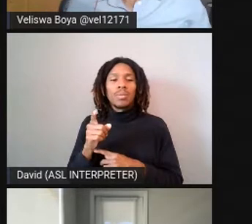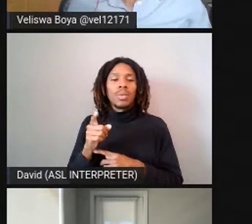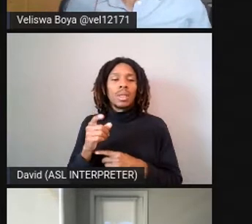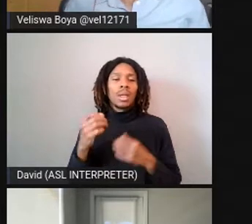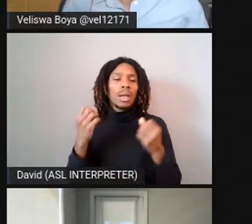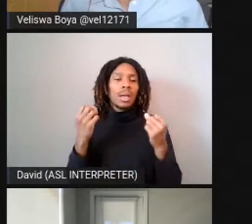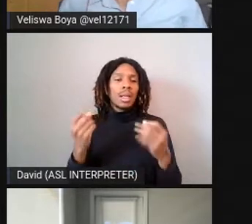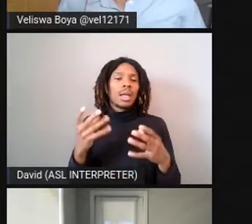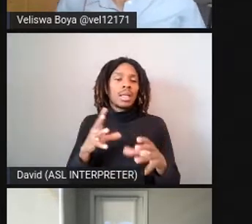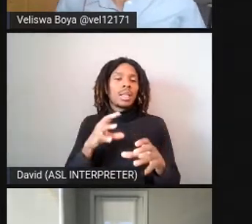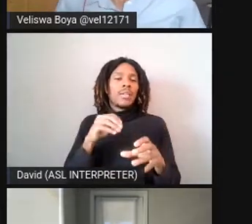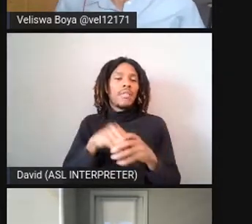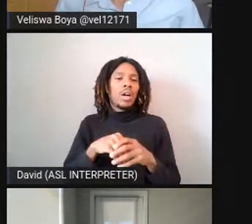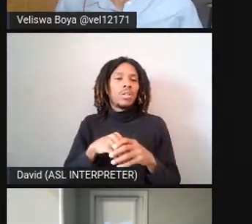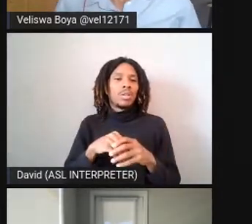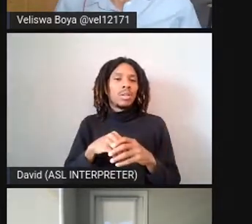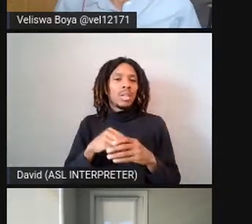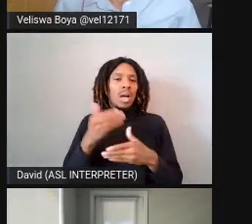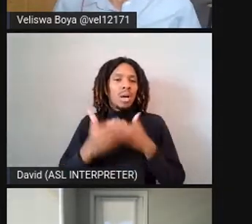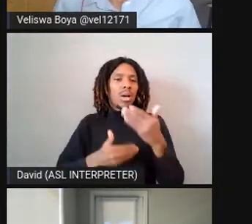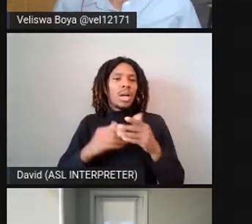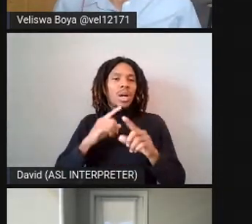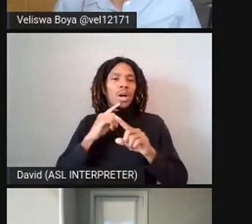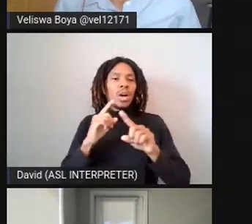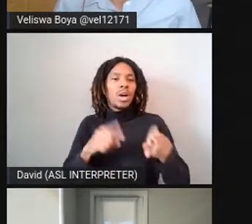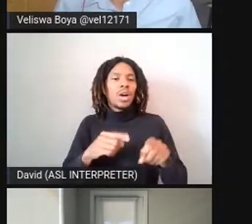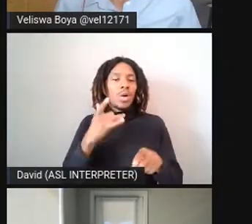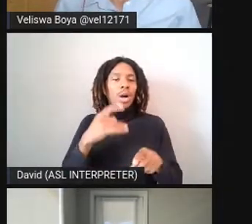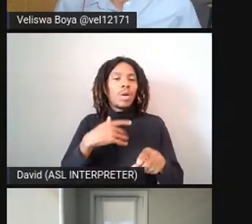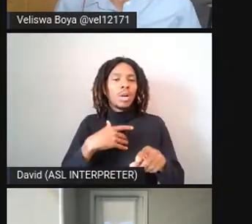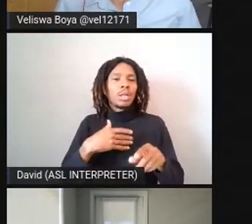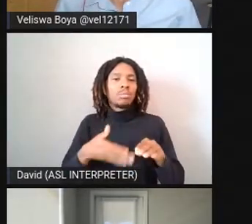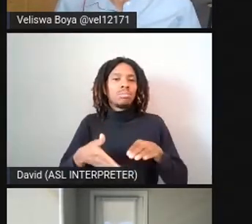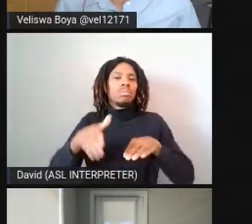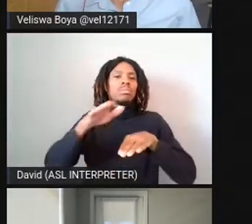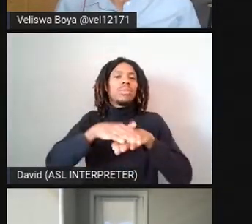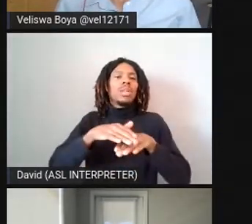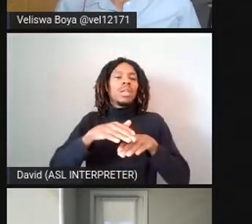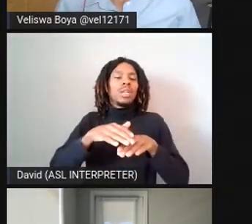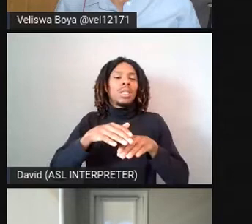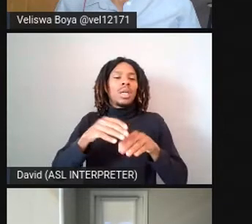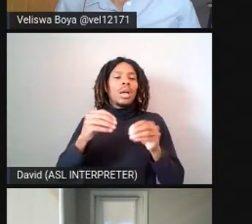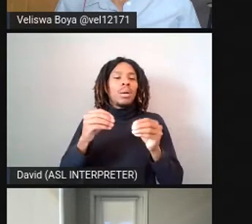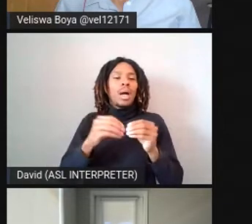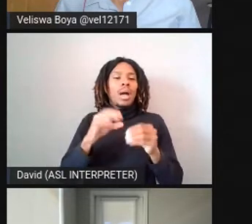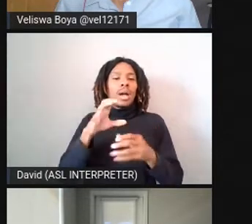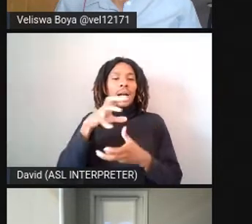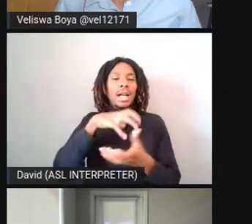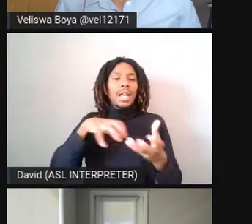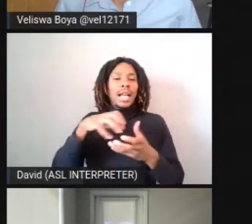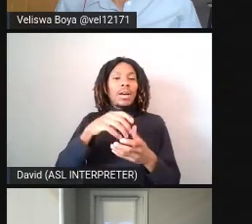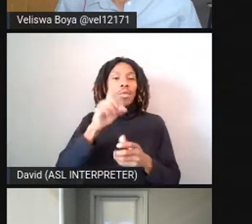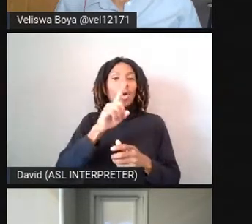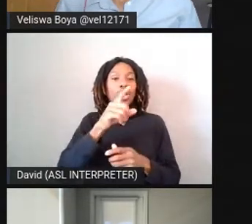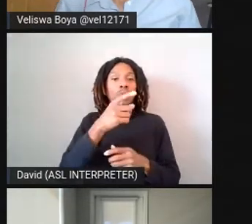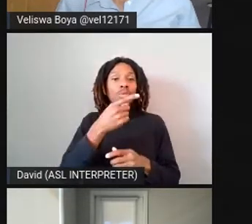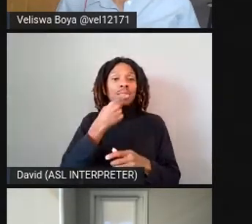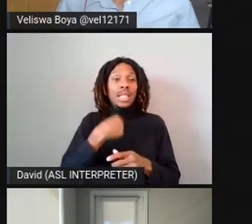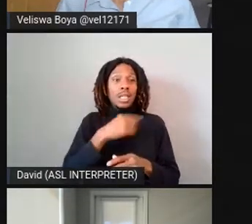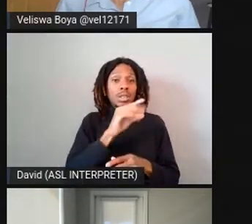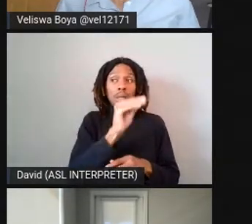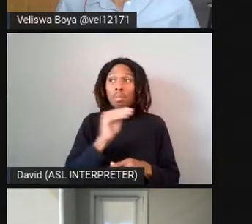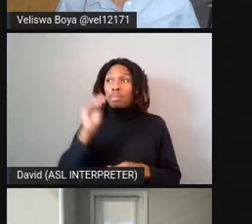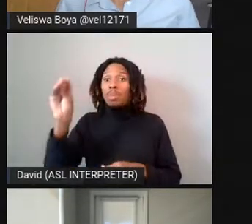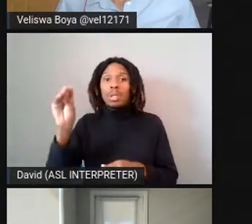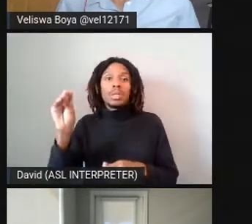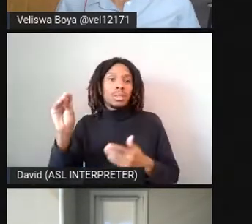involved in placing the order because we are extending our cloud into an environment where you tell us to put it. So I'm going to